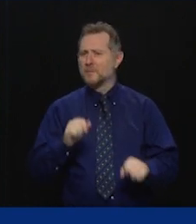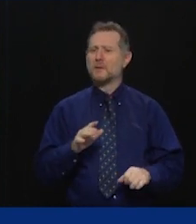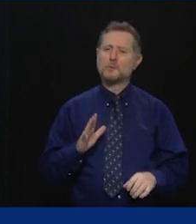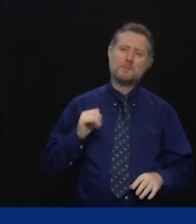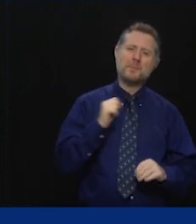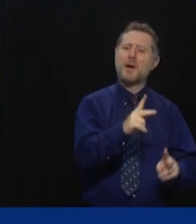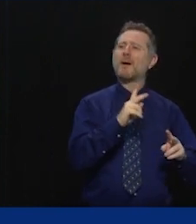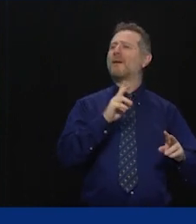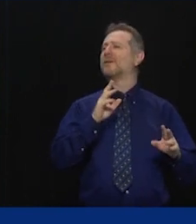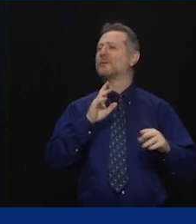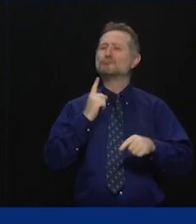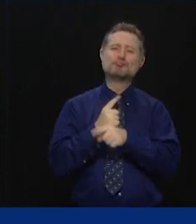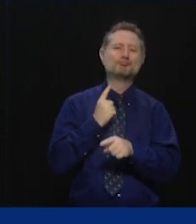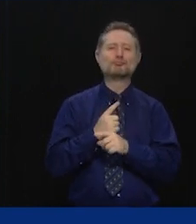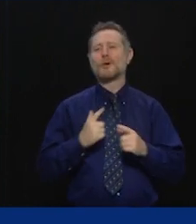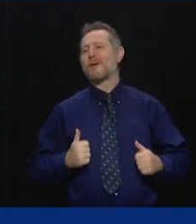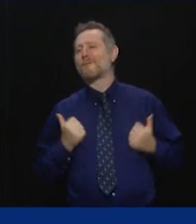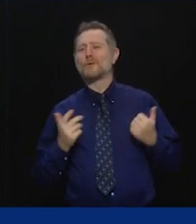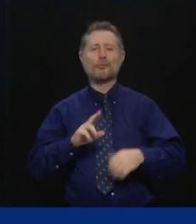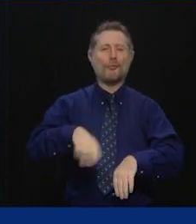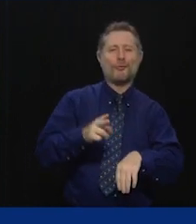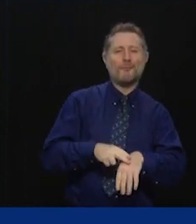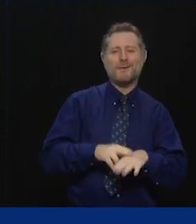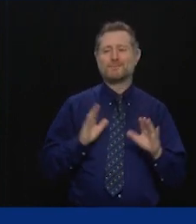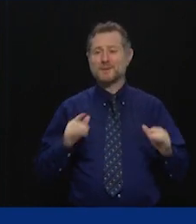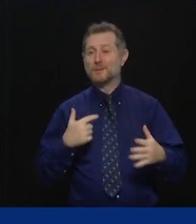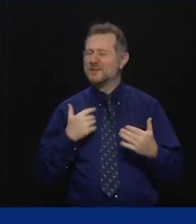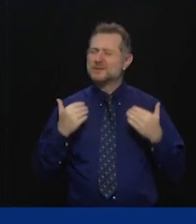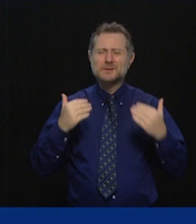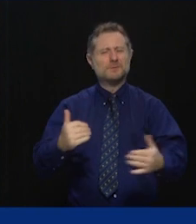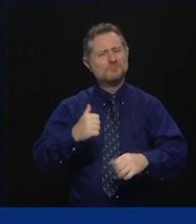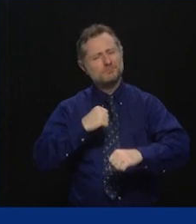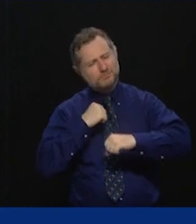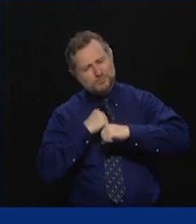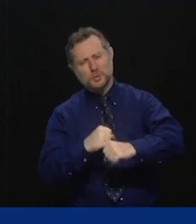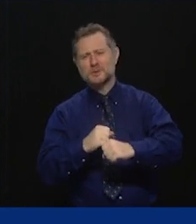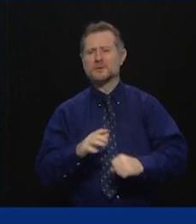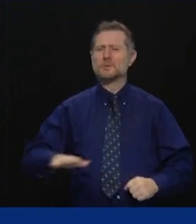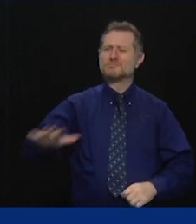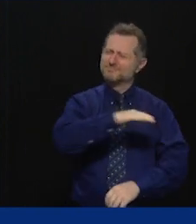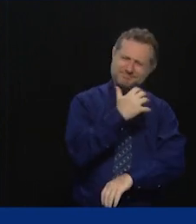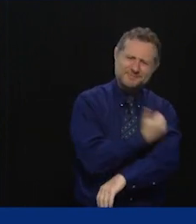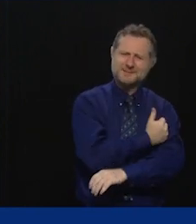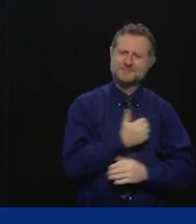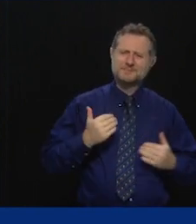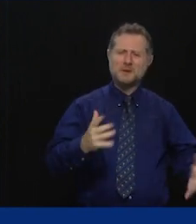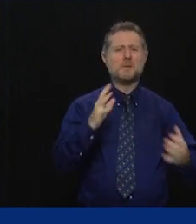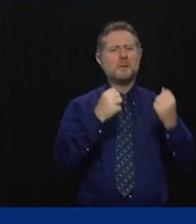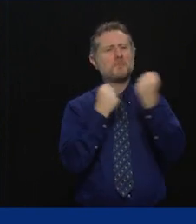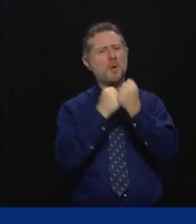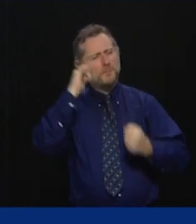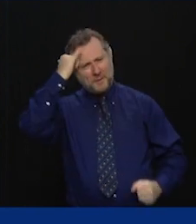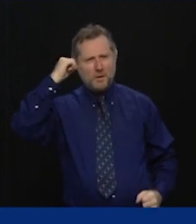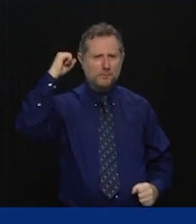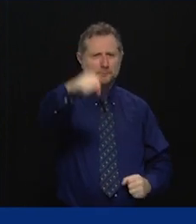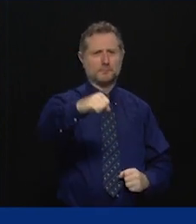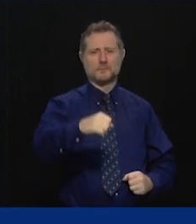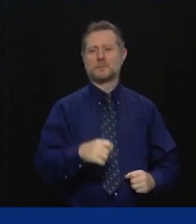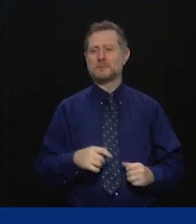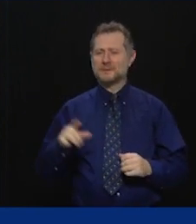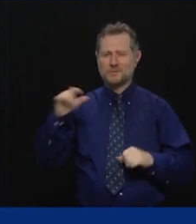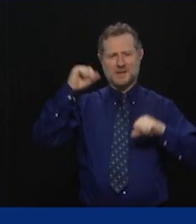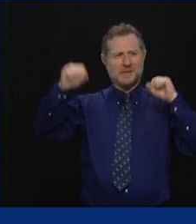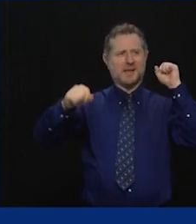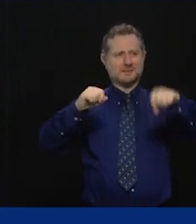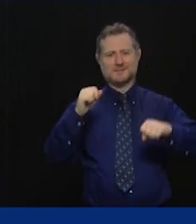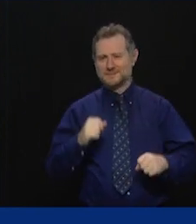So get vaccinated, protect your loved ones, and go Bills. Yes, Go indeed. Bills. Yes, indeed. Although I can't say